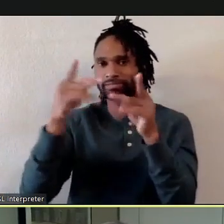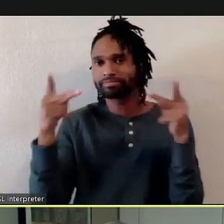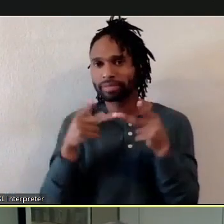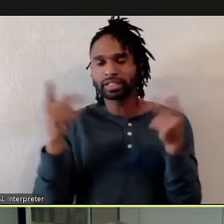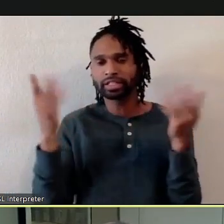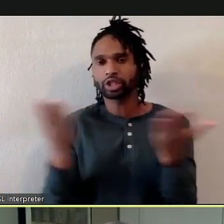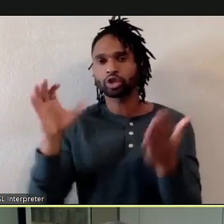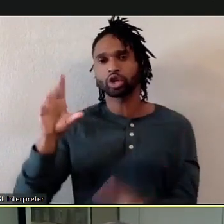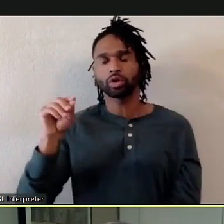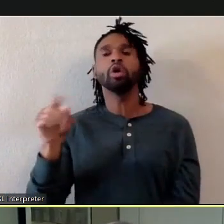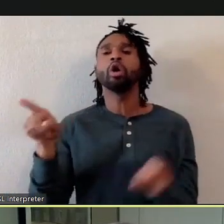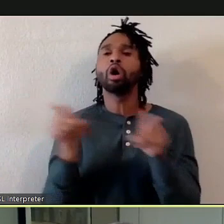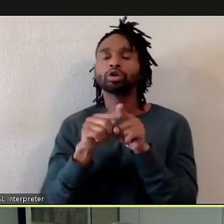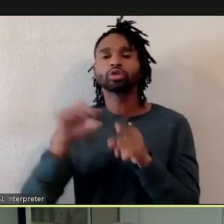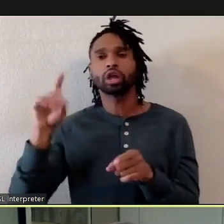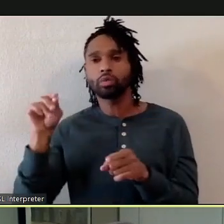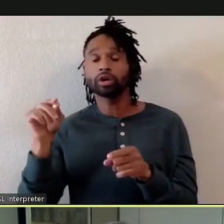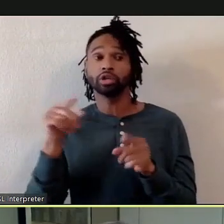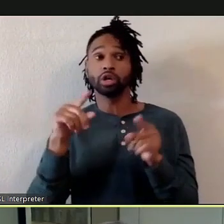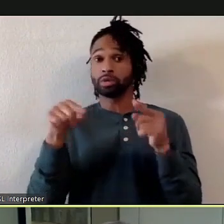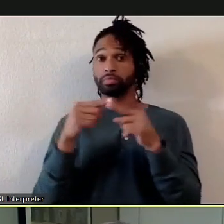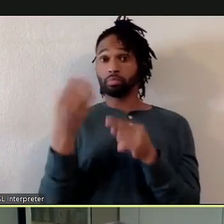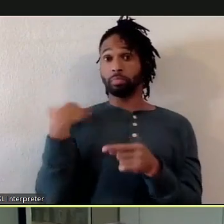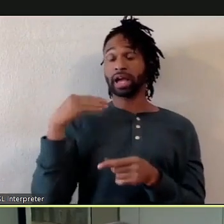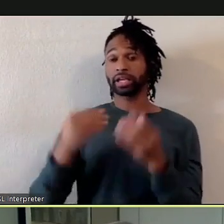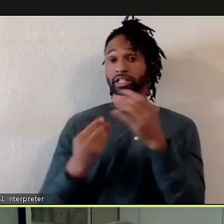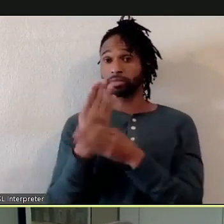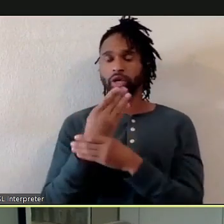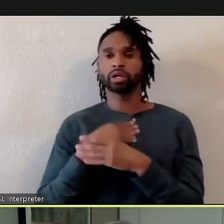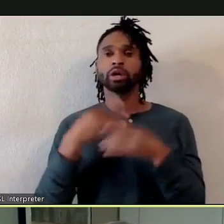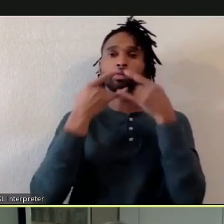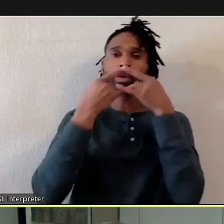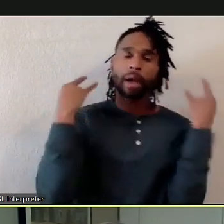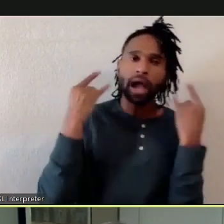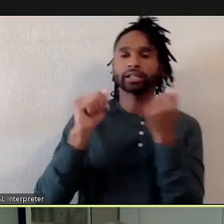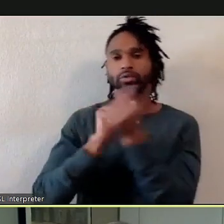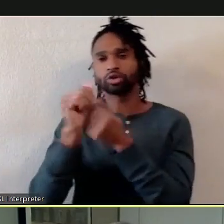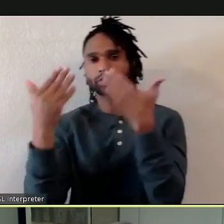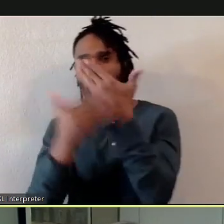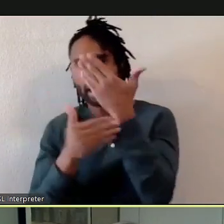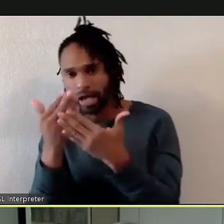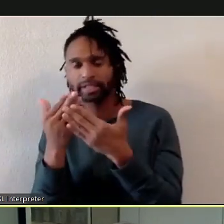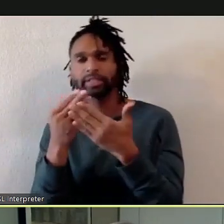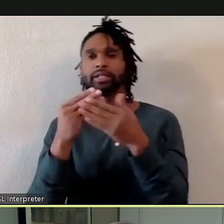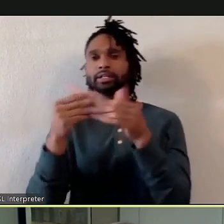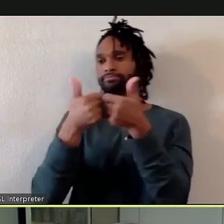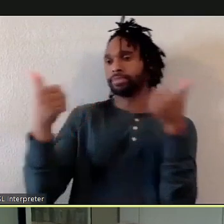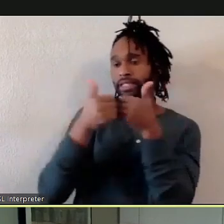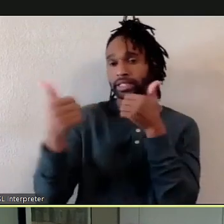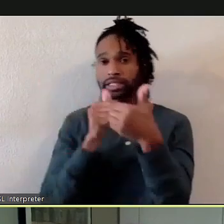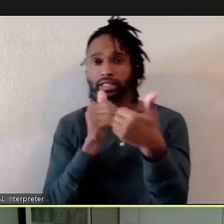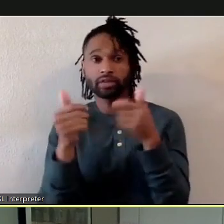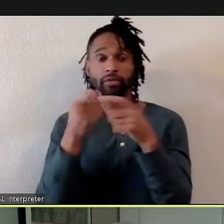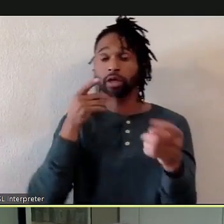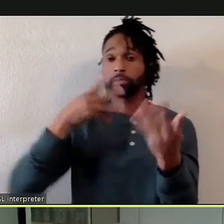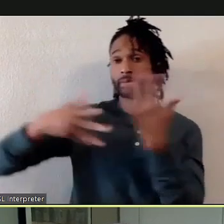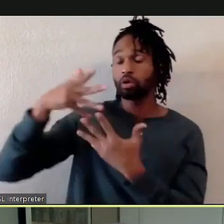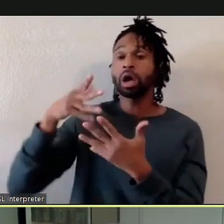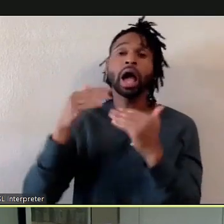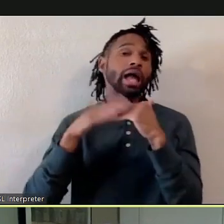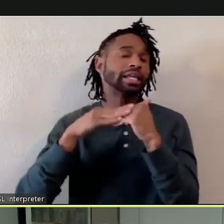to do what they successfully did in the spring to flatten the curve. So wearing a mask, washing your hands, keeping your distance from others at least 6 feet at